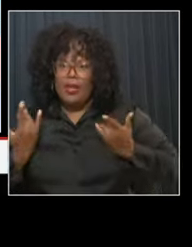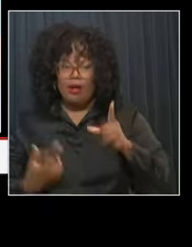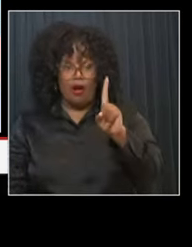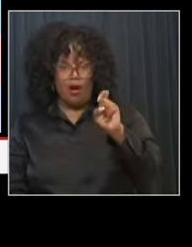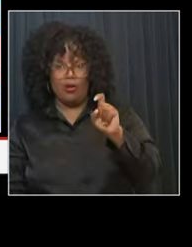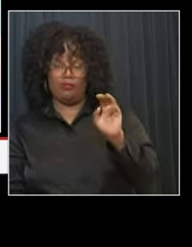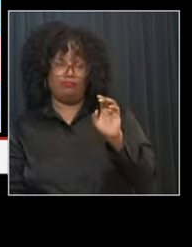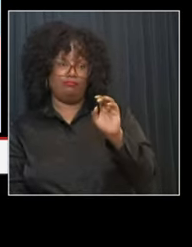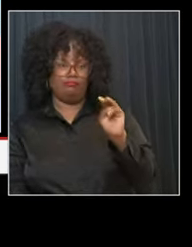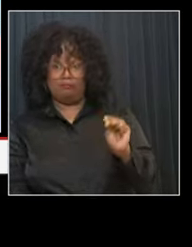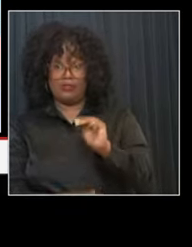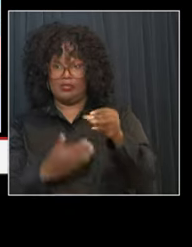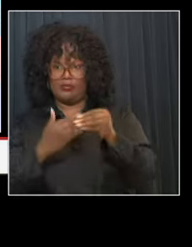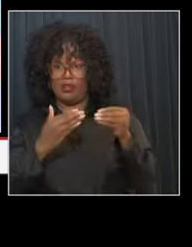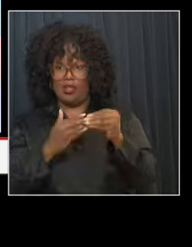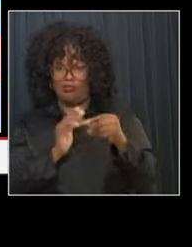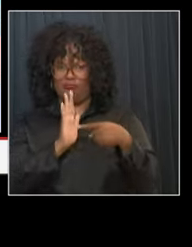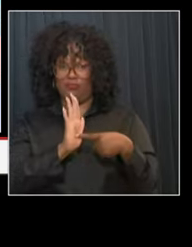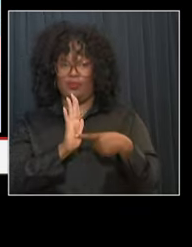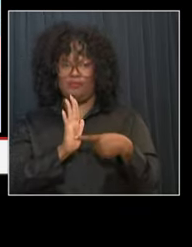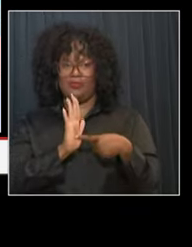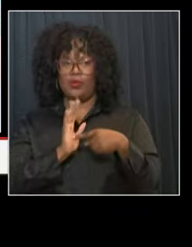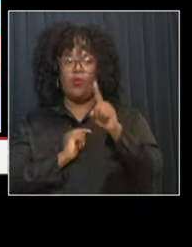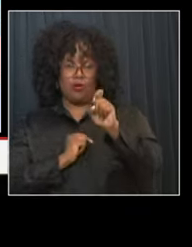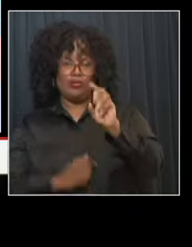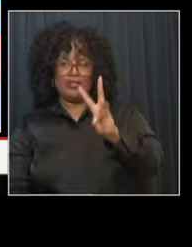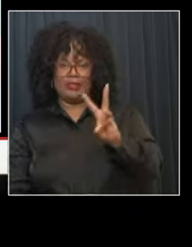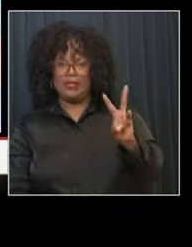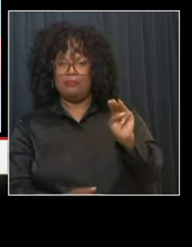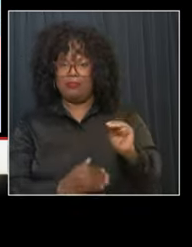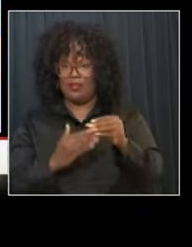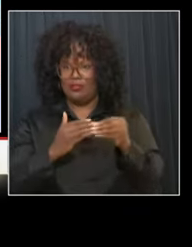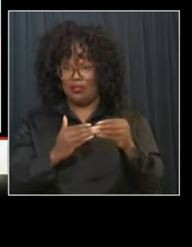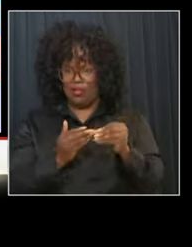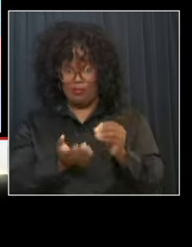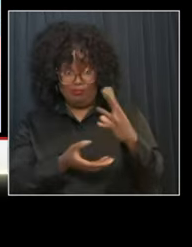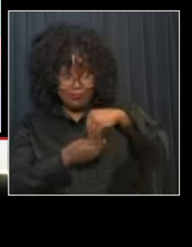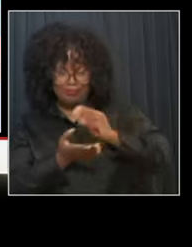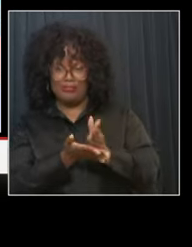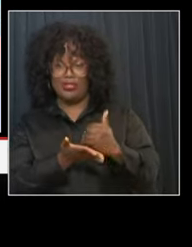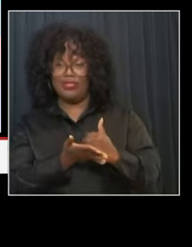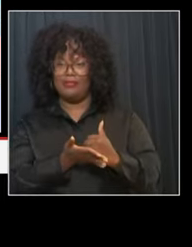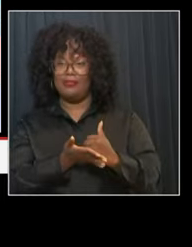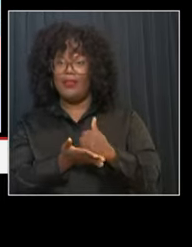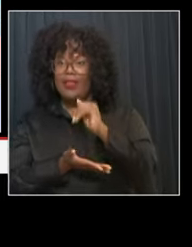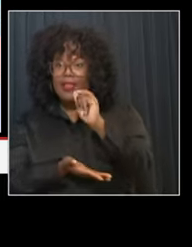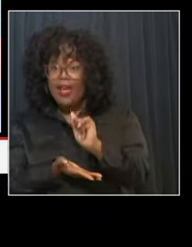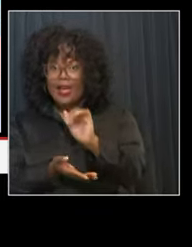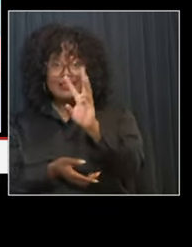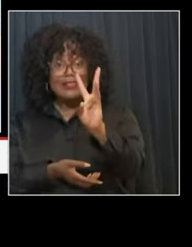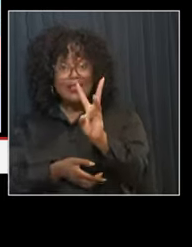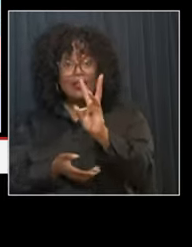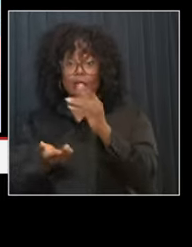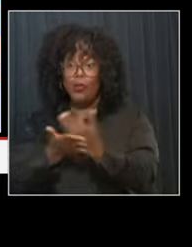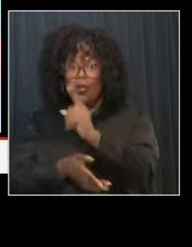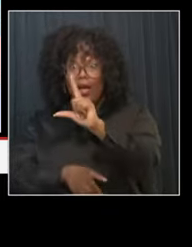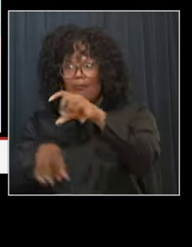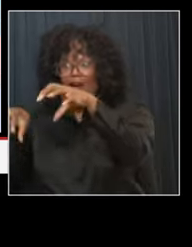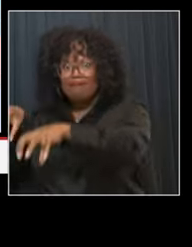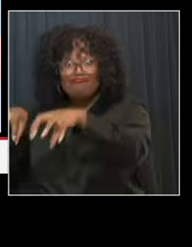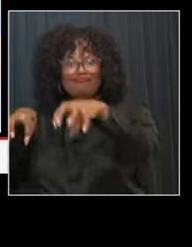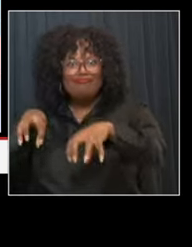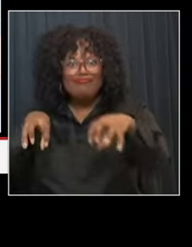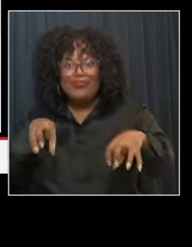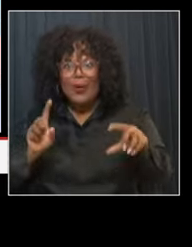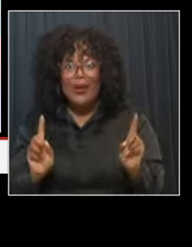significant increases in the capital improvement plan to fully fund 6 new libraries in Chevy Chase, Congress Heights, Deanwood,